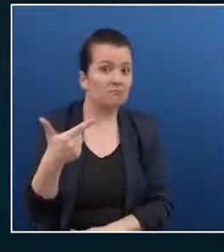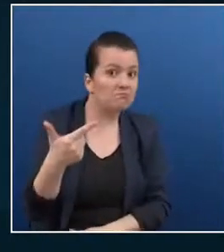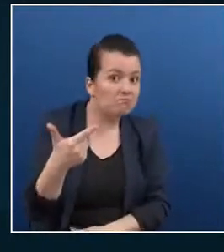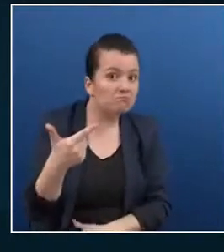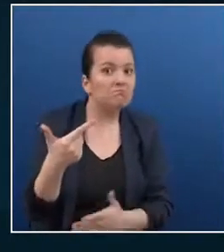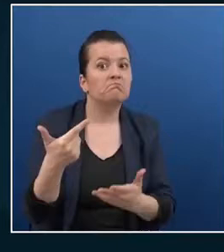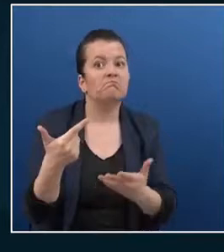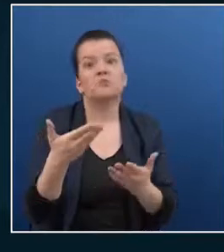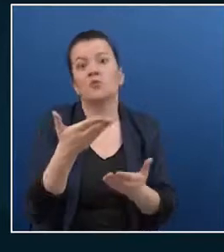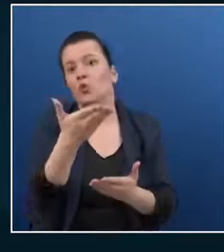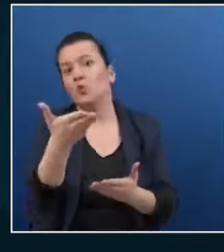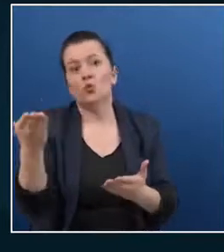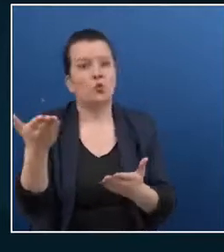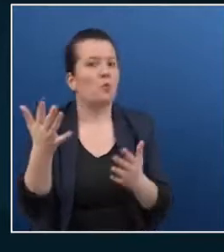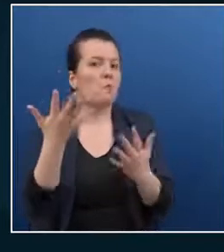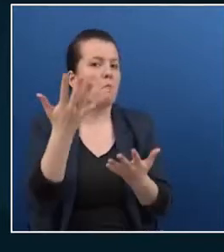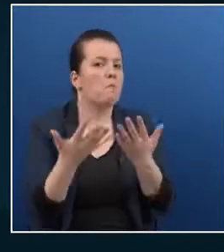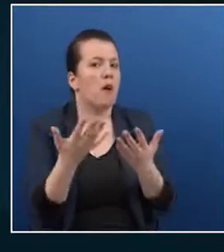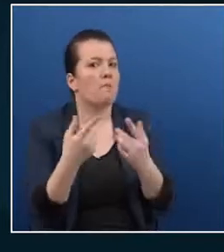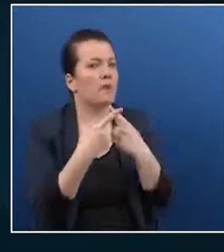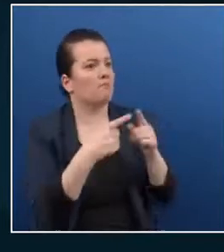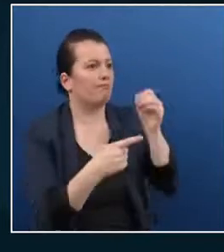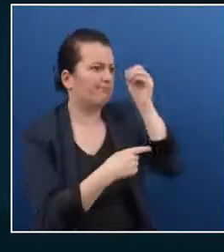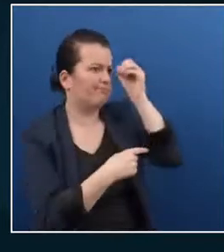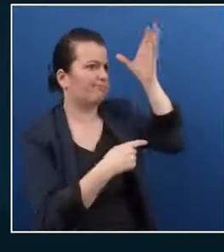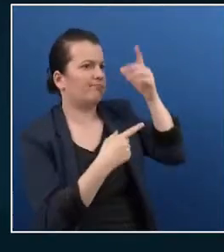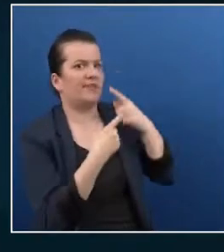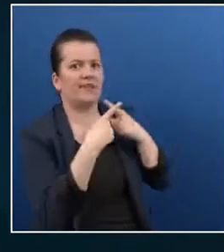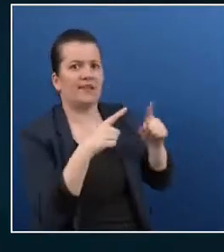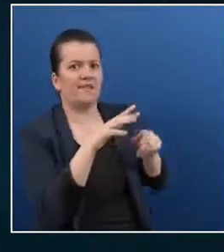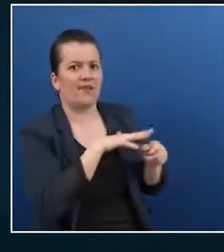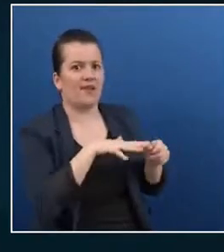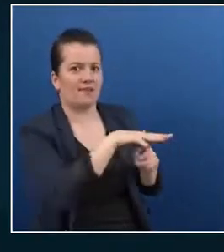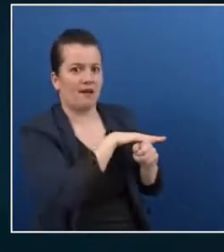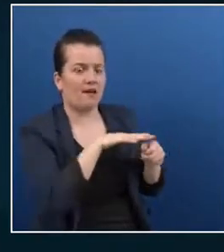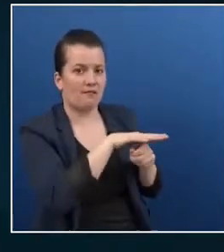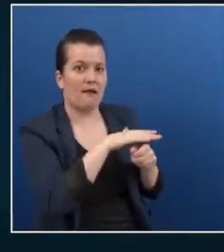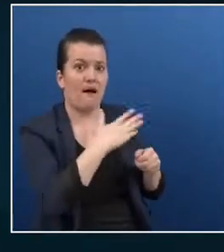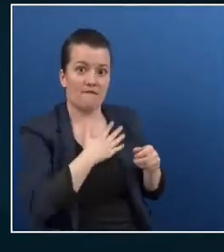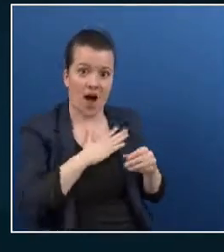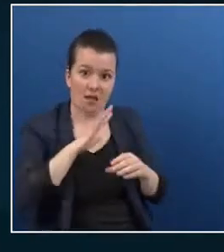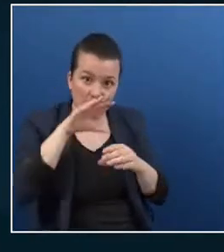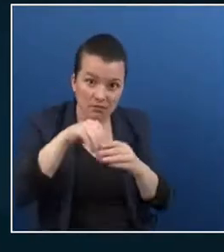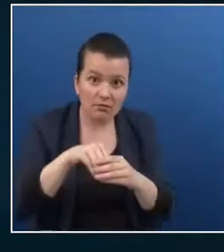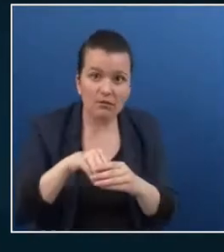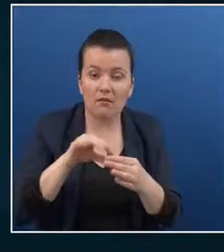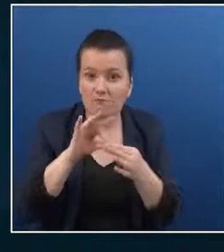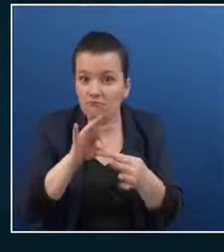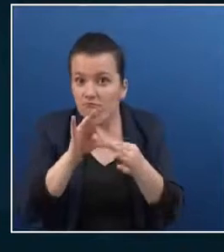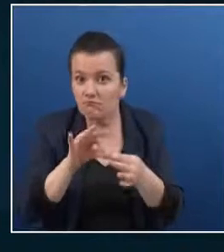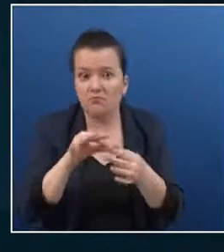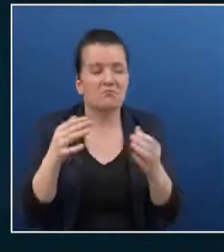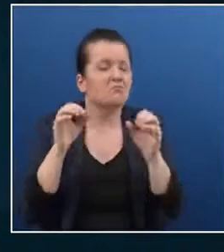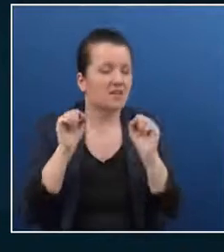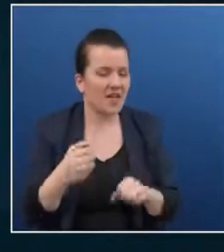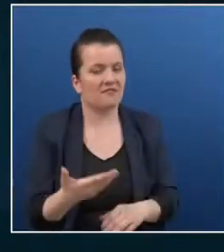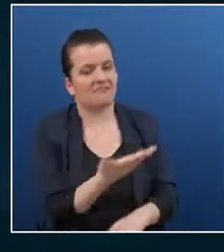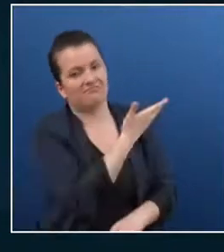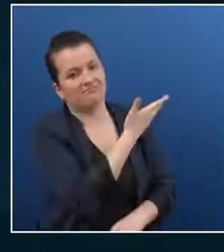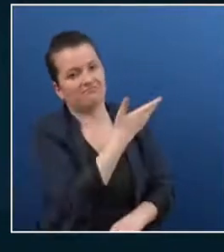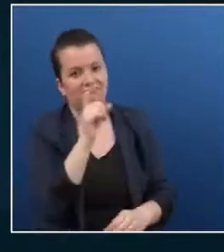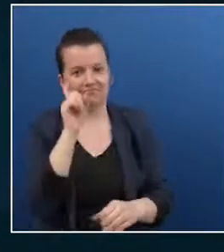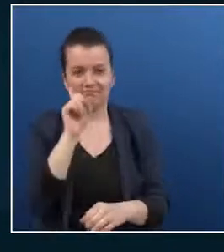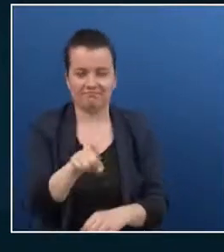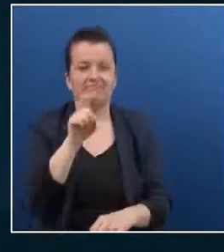a specialist from another specialty, you can come in, get an idea of what this is, and then as you click